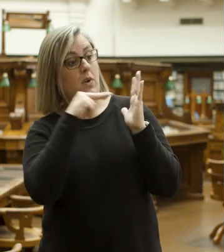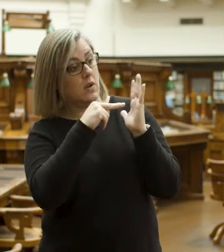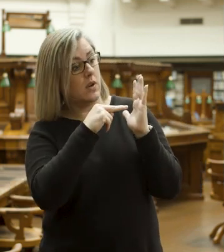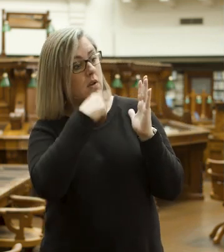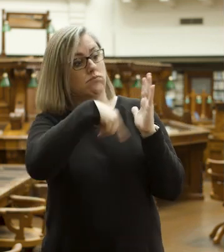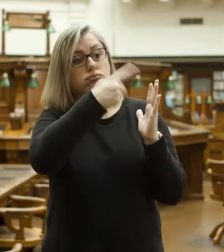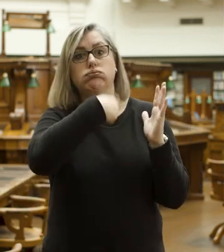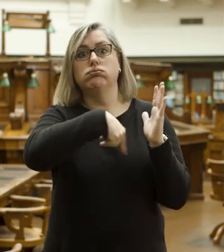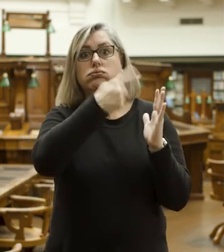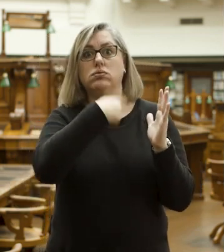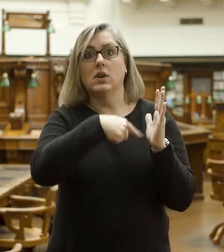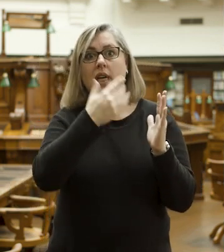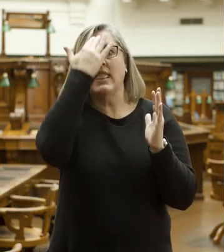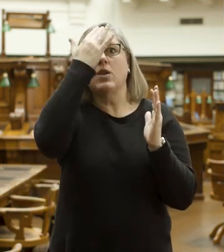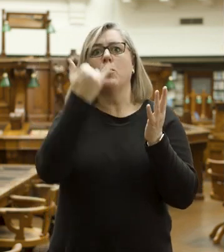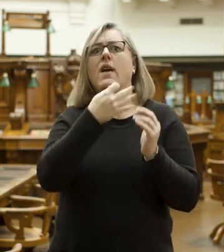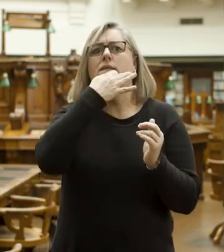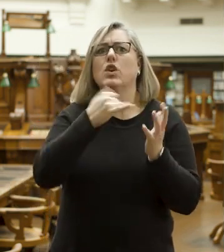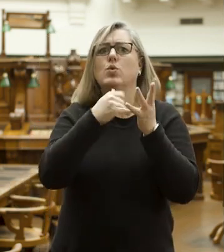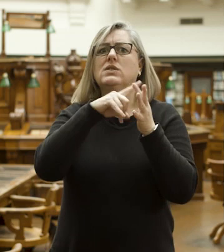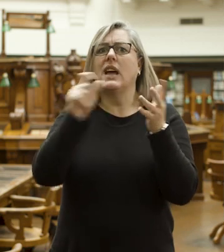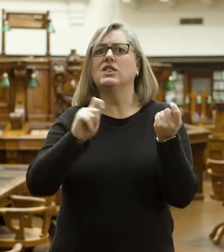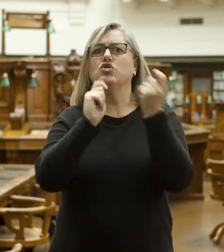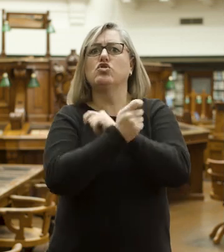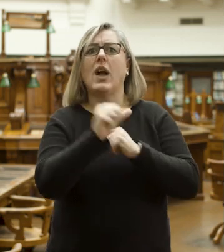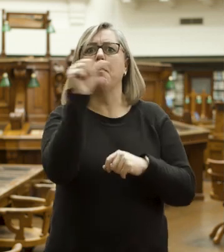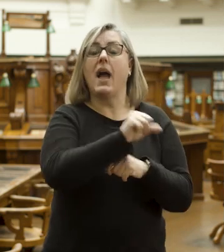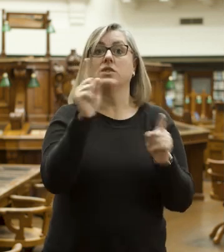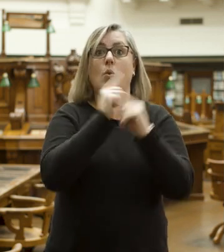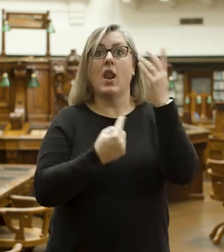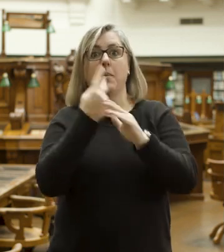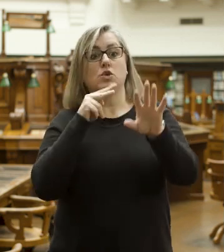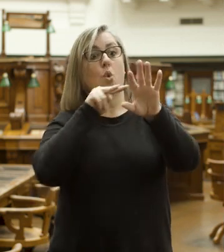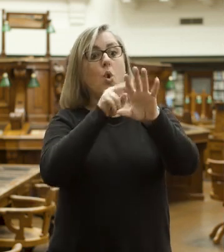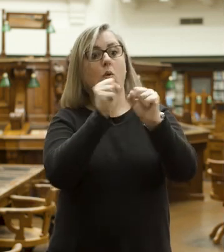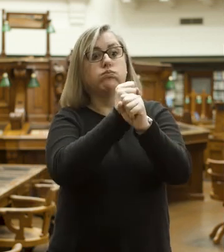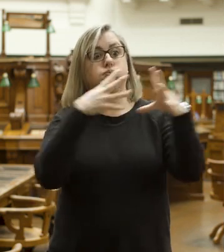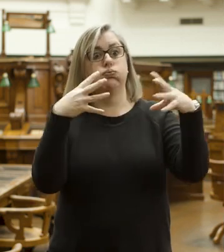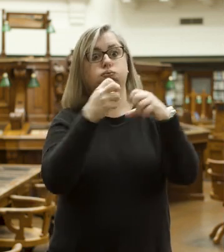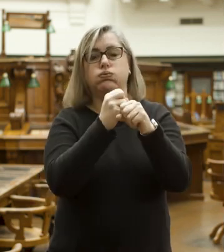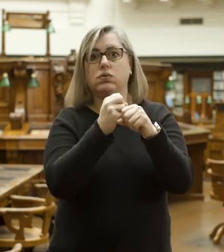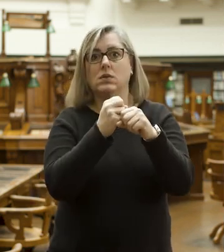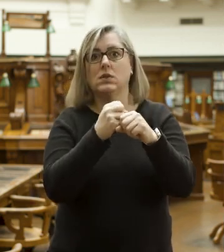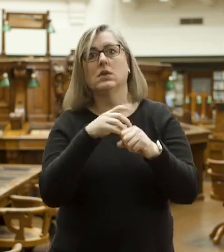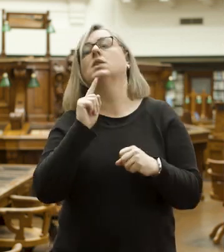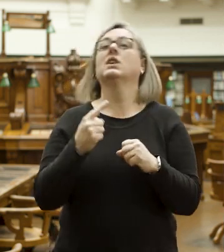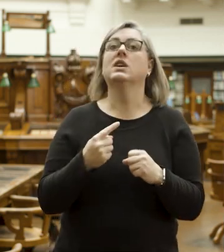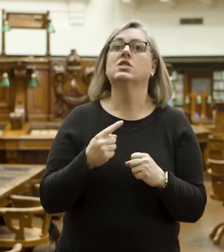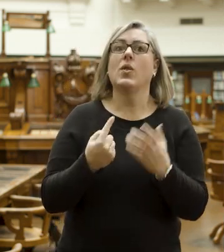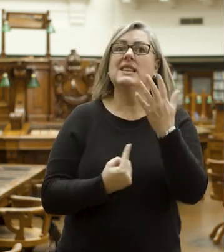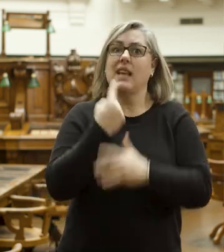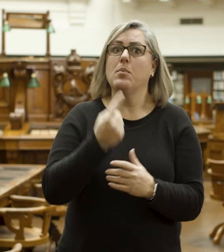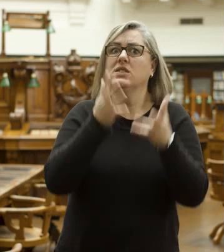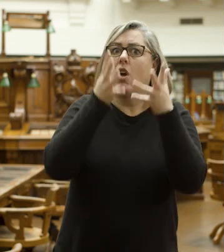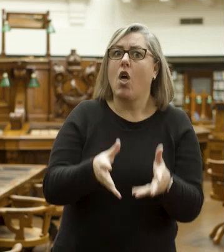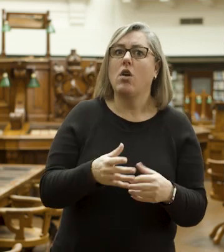brain to readapt. And so your hand appears to bulge and change shape. Now you get this effect all the time.